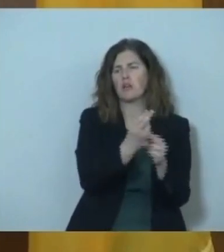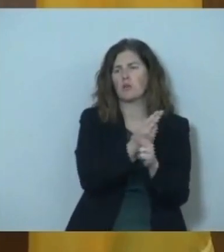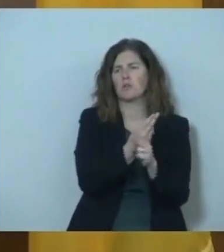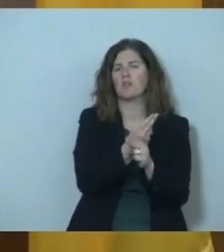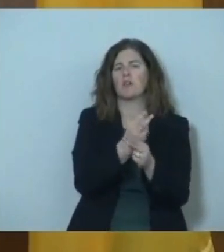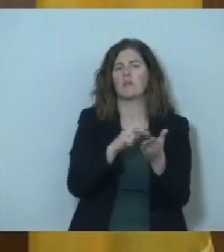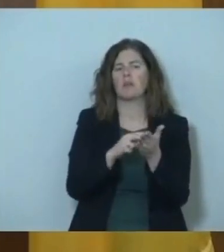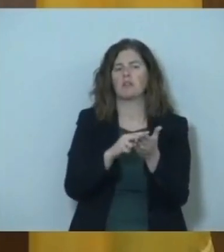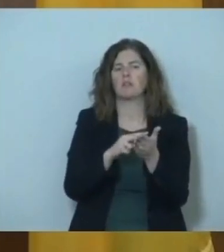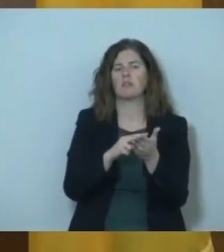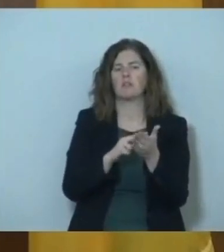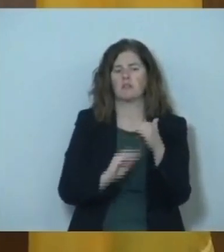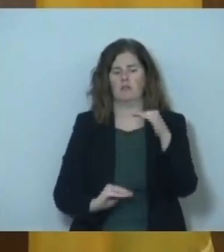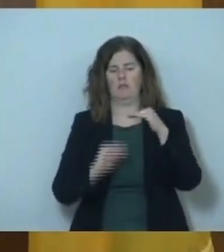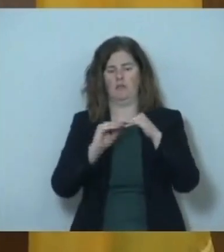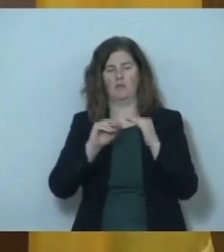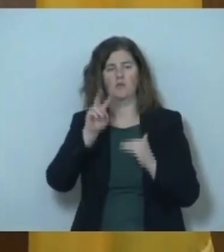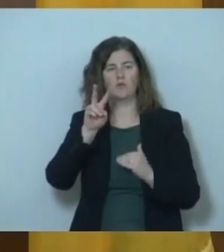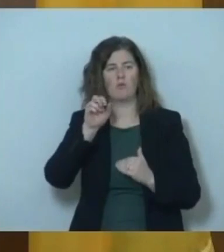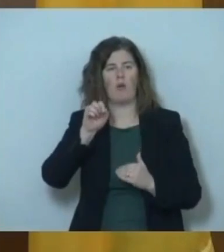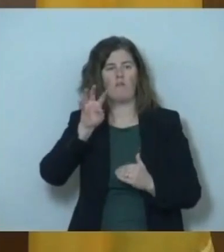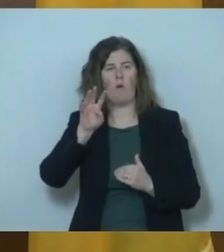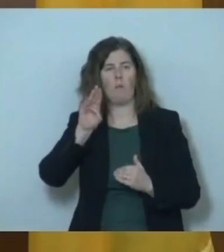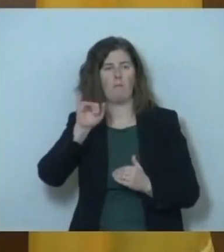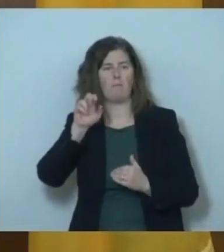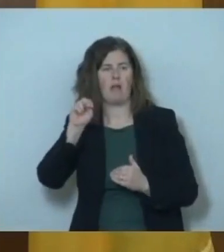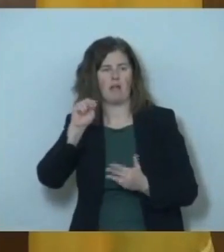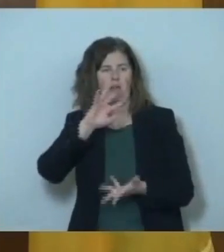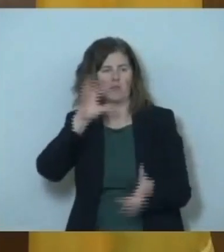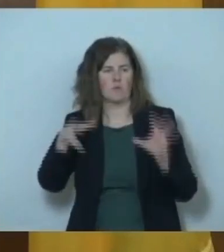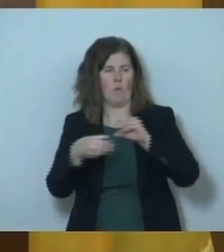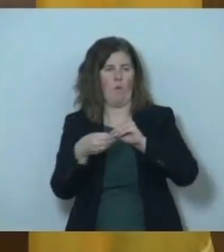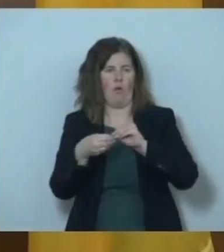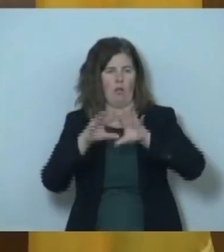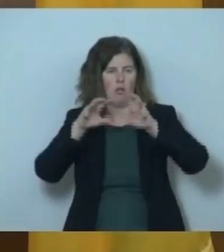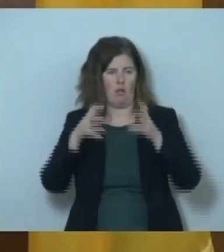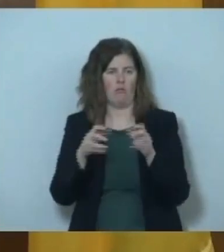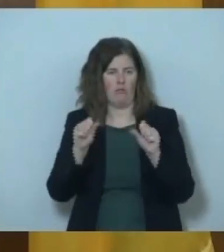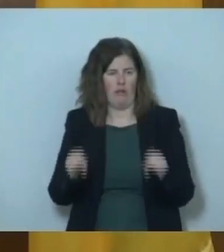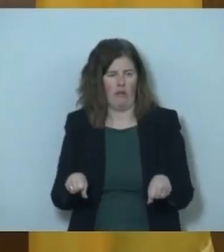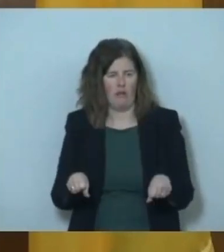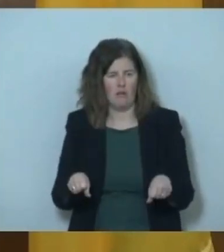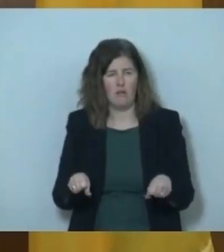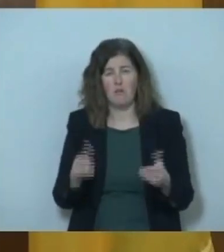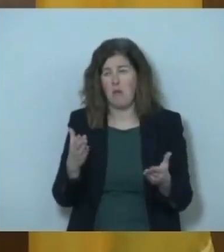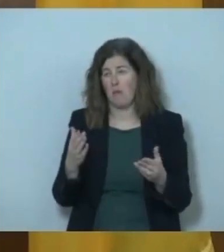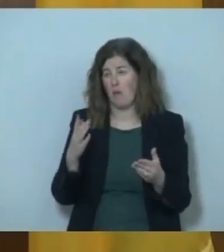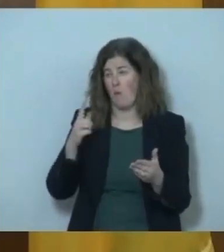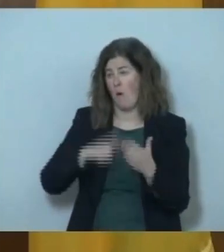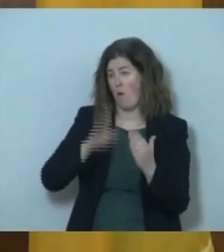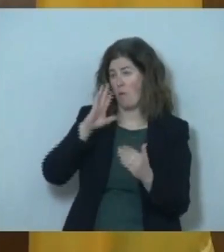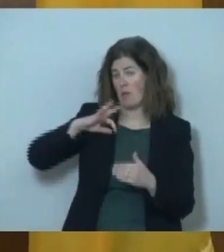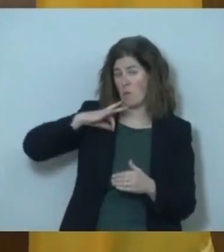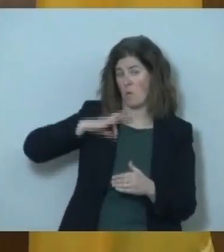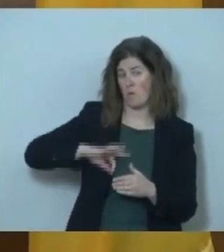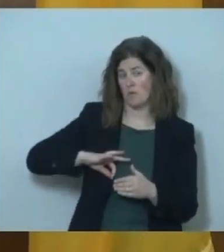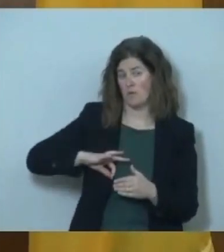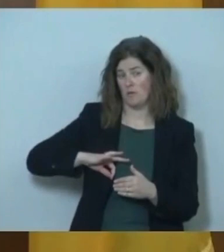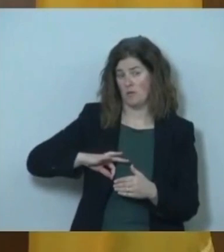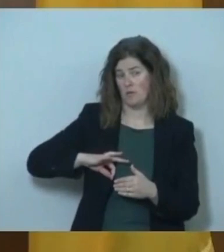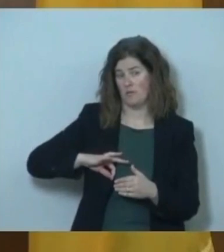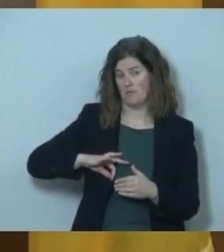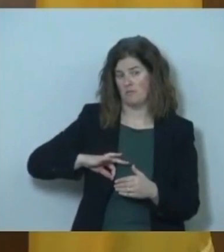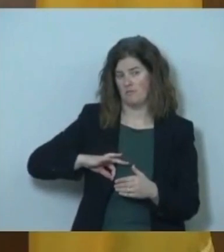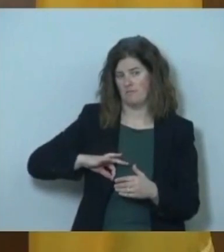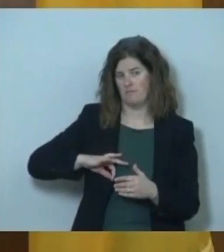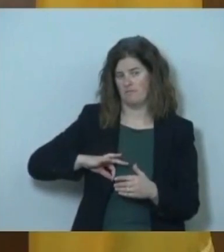get to $2.4 billion as the total whole. And maybe what would be useful is in